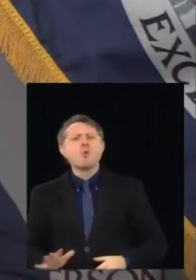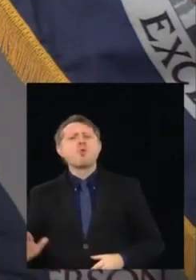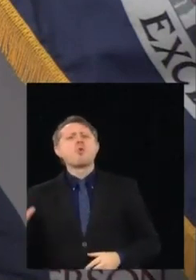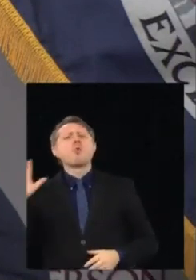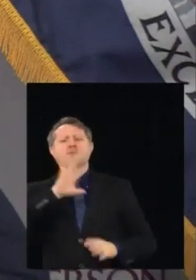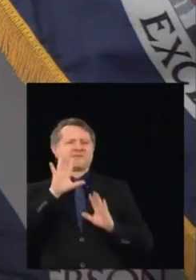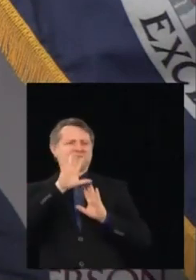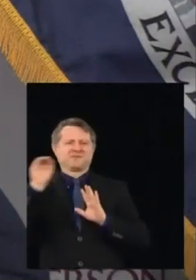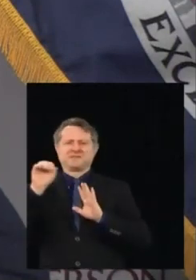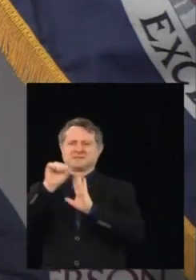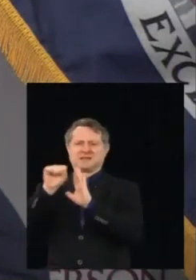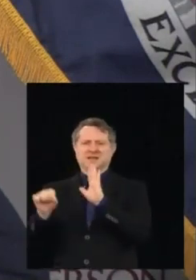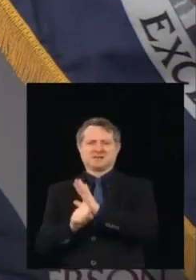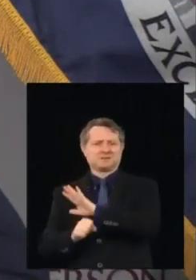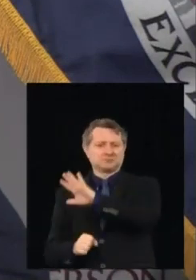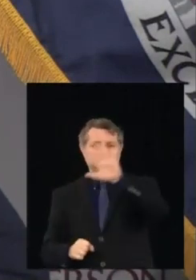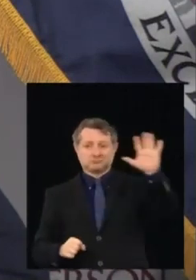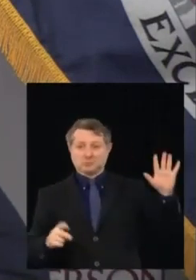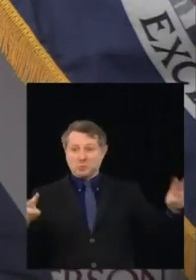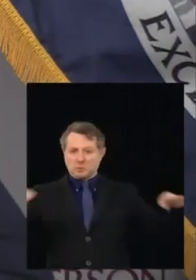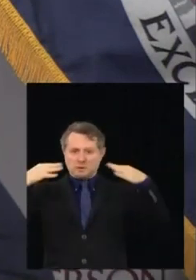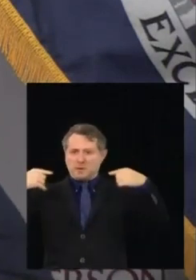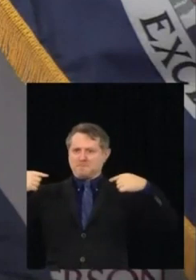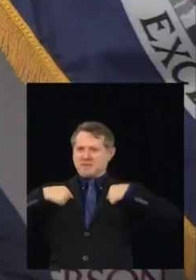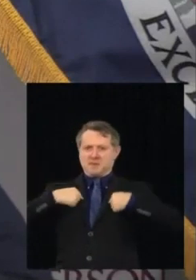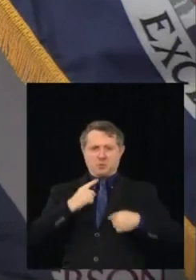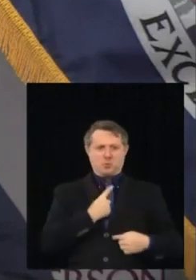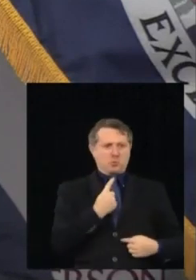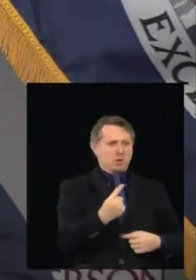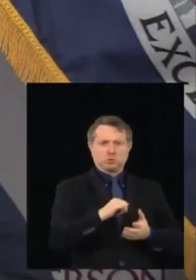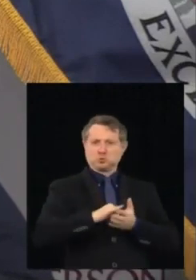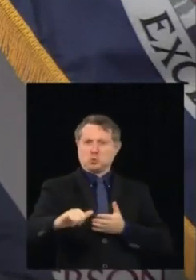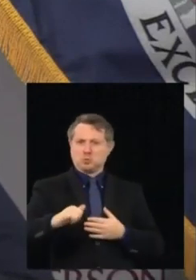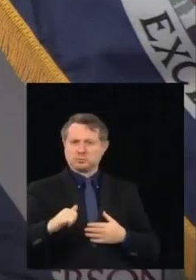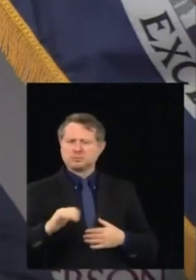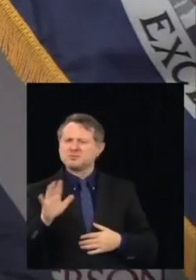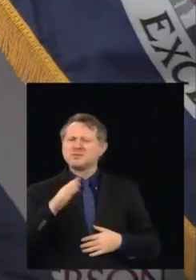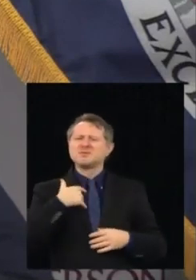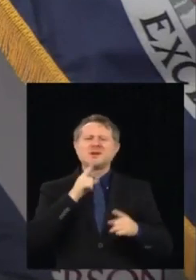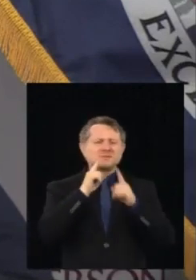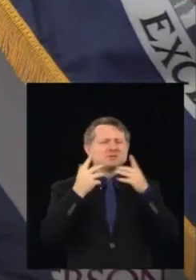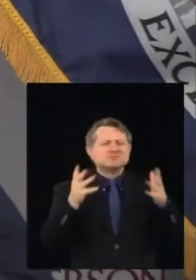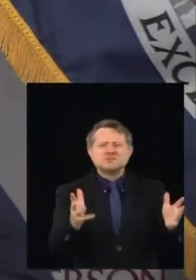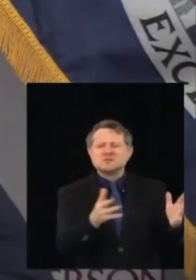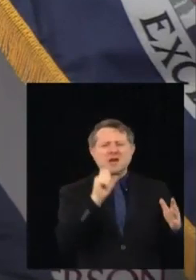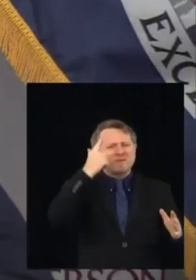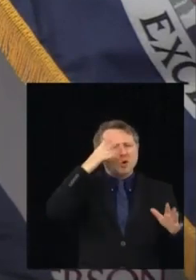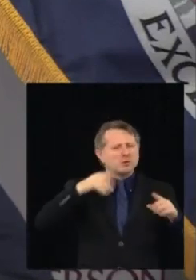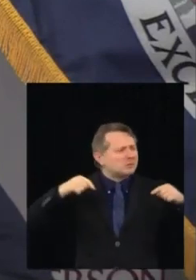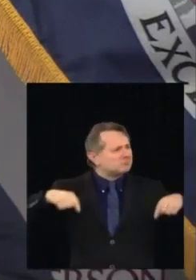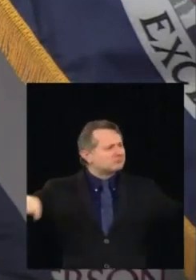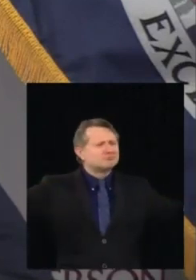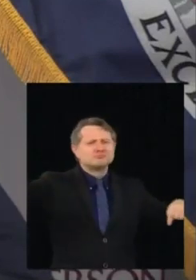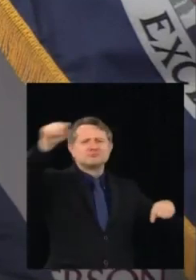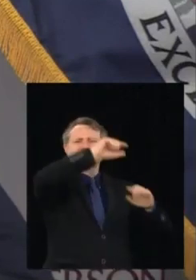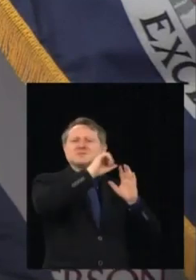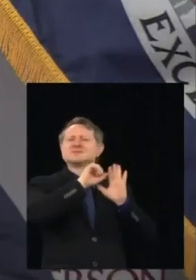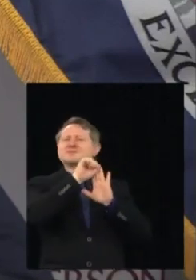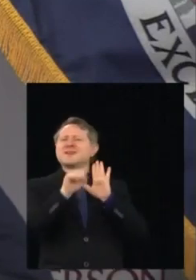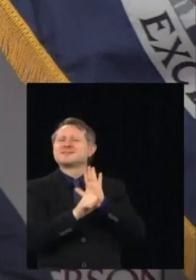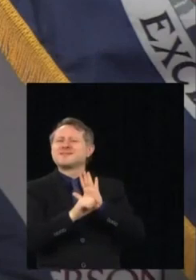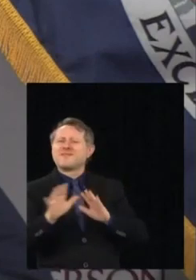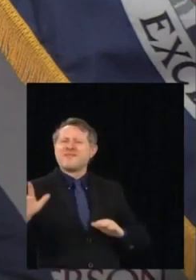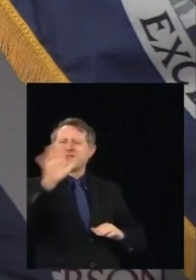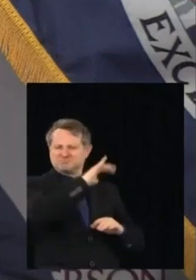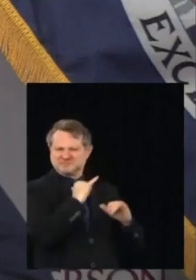we tend to think we're the only ones in New York. I talk to all the governors periodically. Every state is having a terrible time